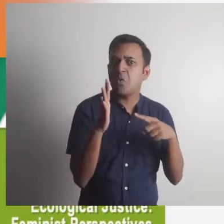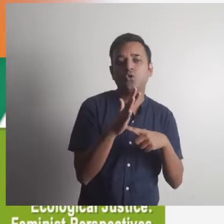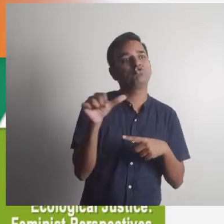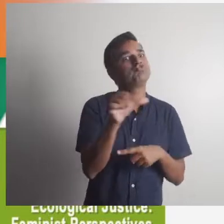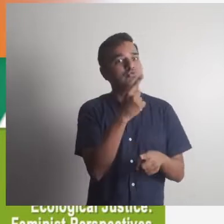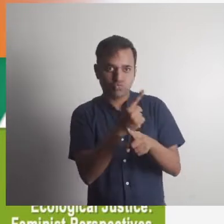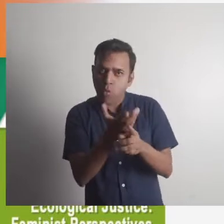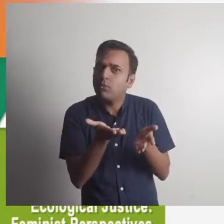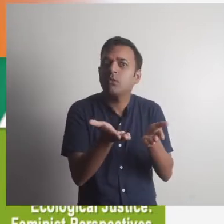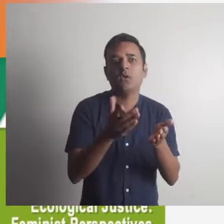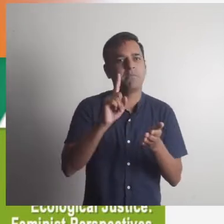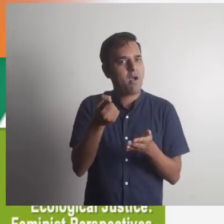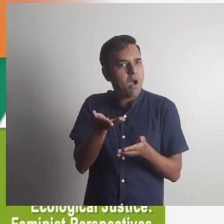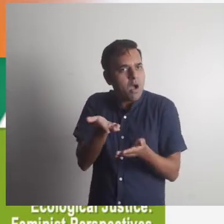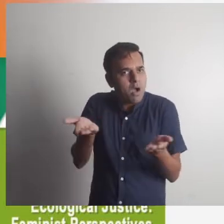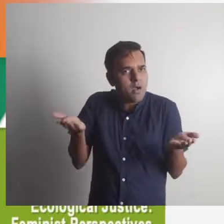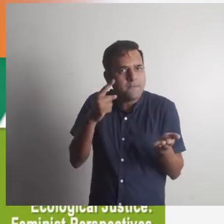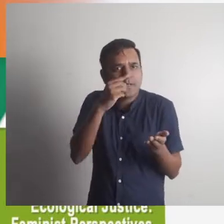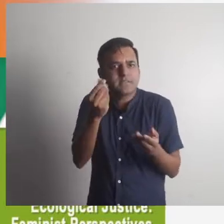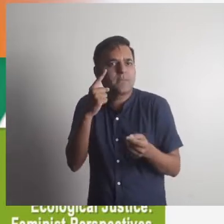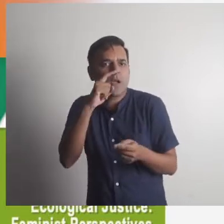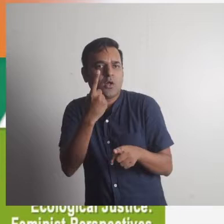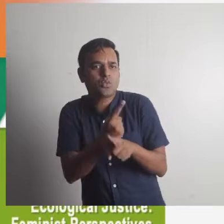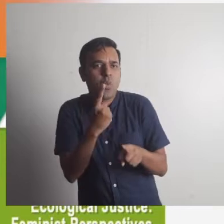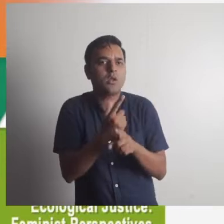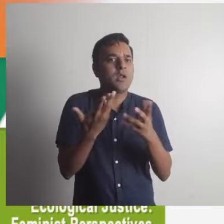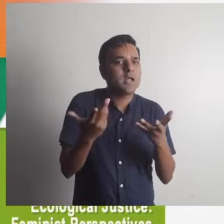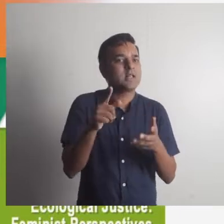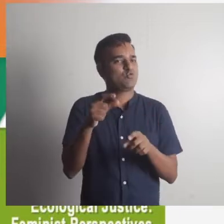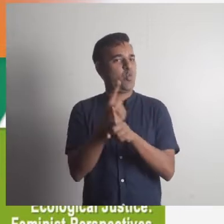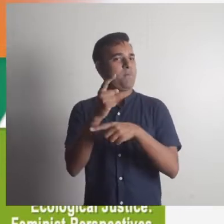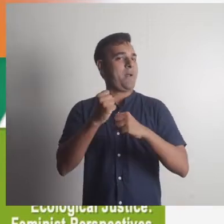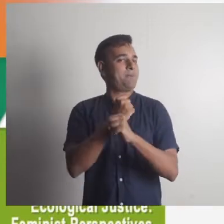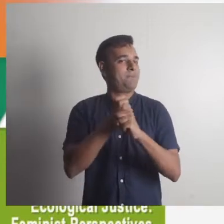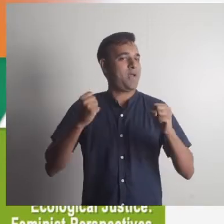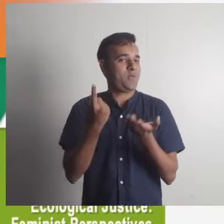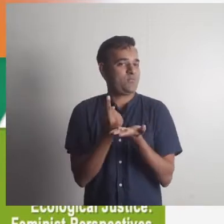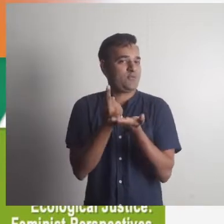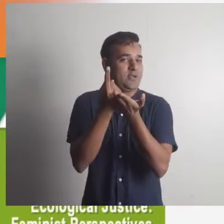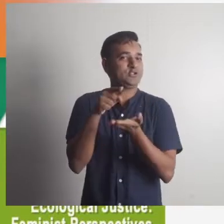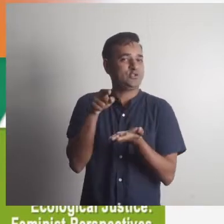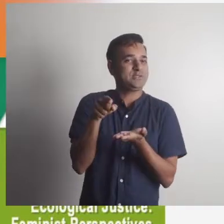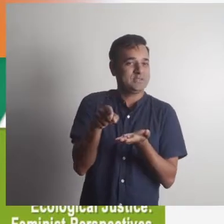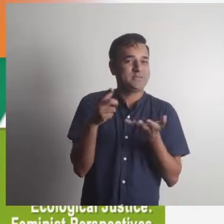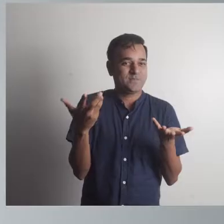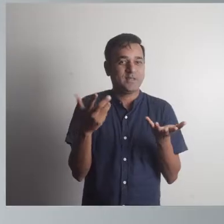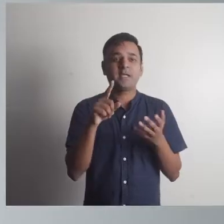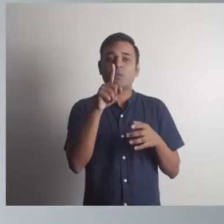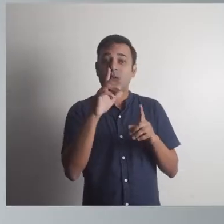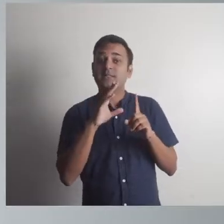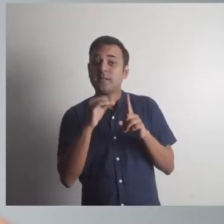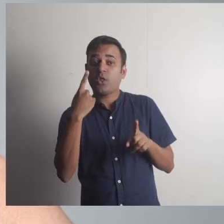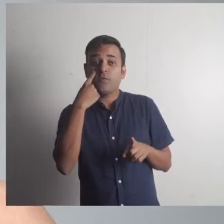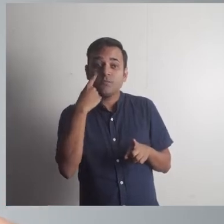and take away is what's called an interlinkage analysis. So not the same as intersectionality, interlinkage. And basically what